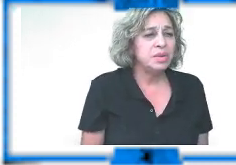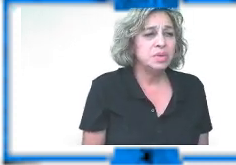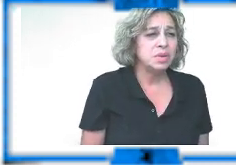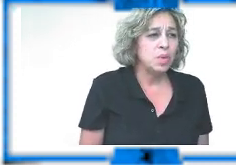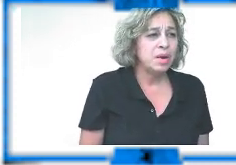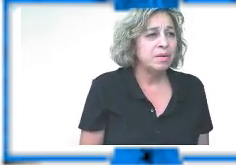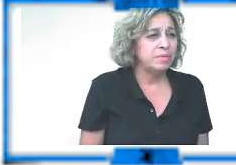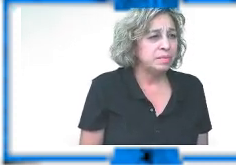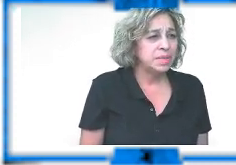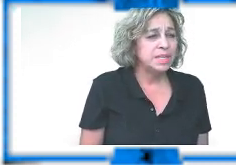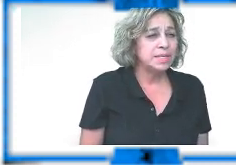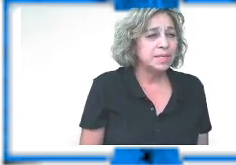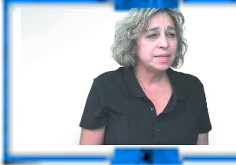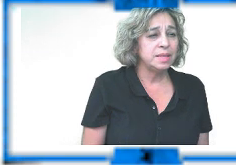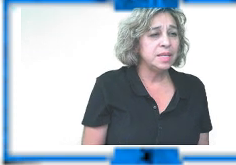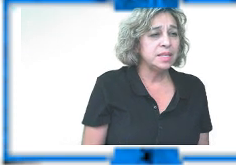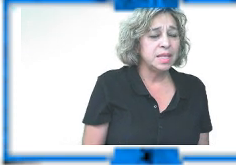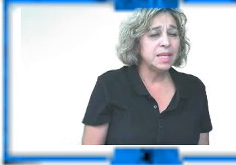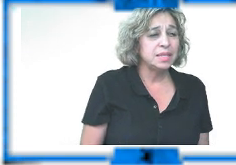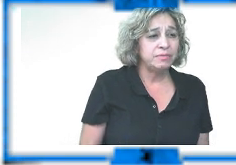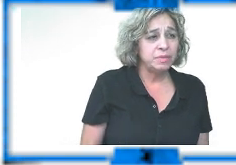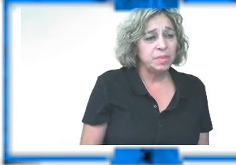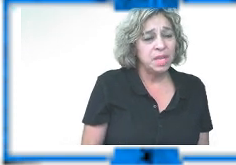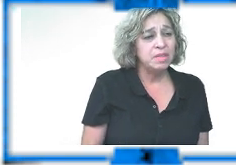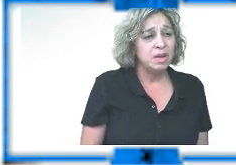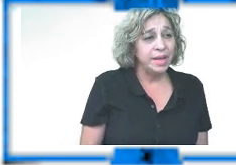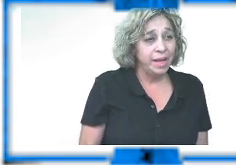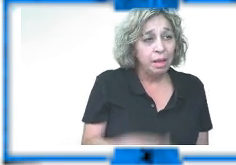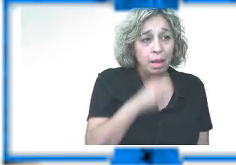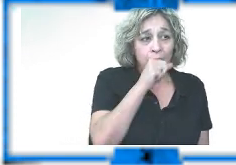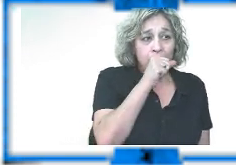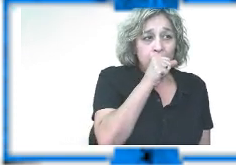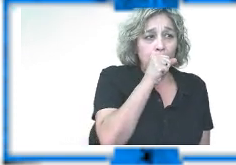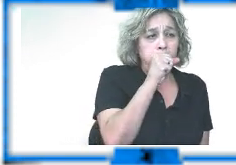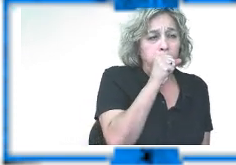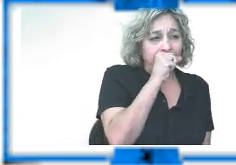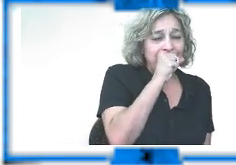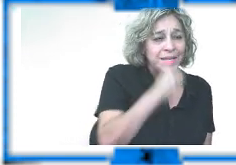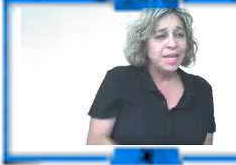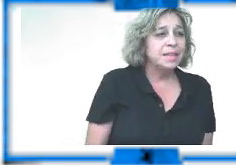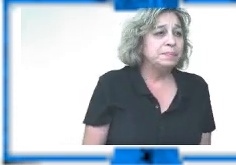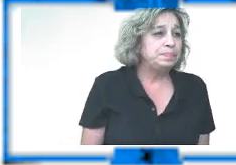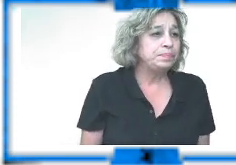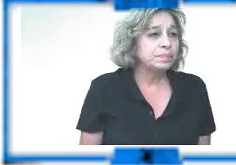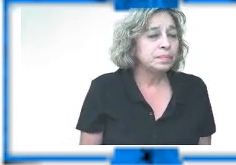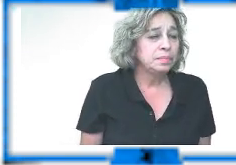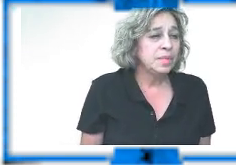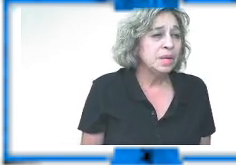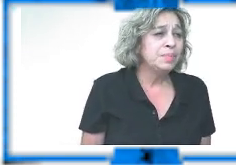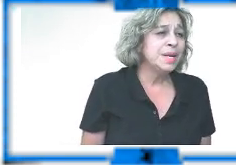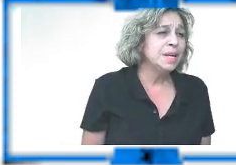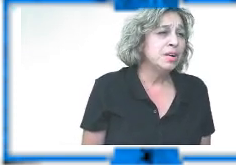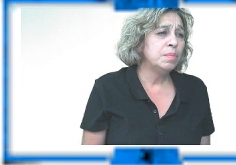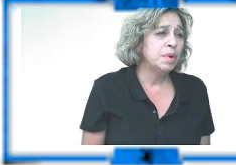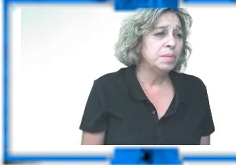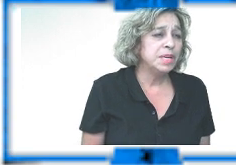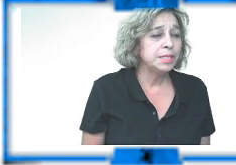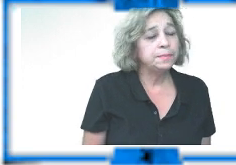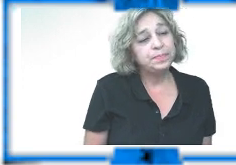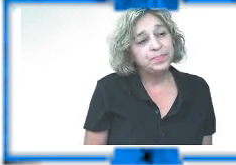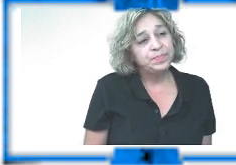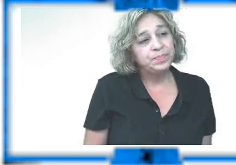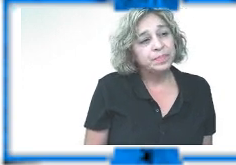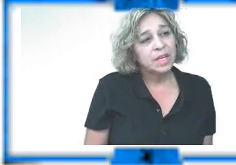if she was aware of these things from the other lady, Anadis. But in her